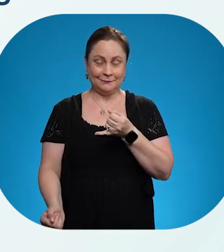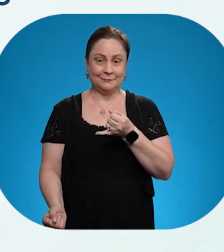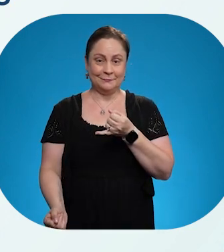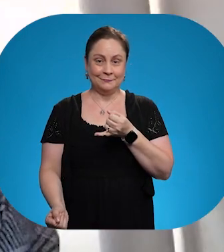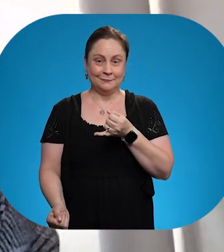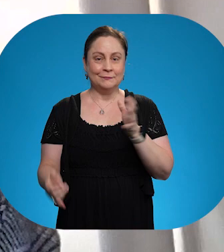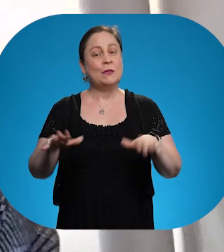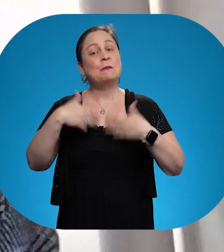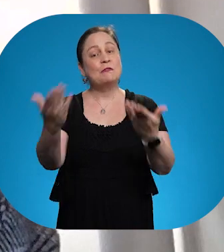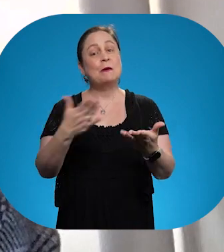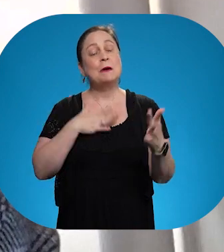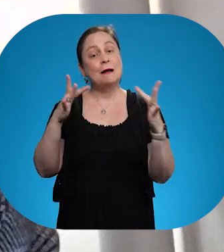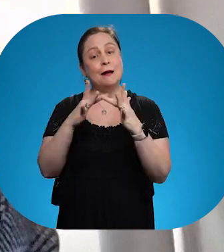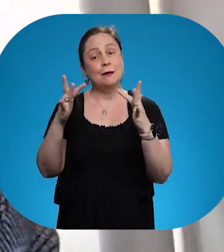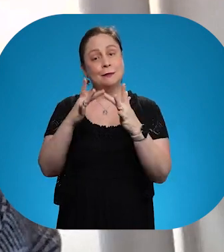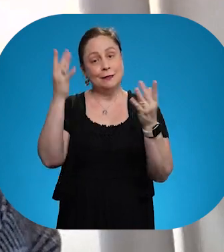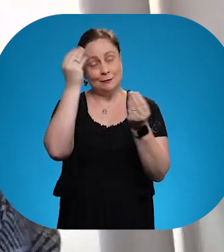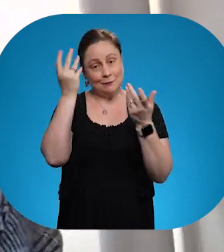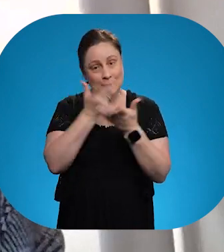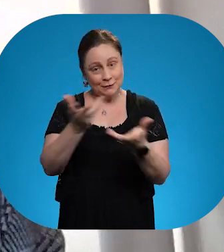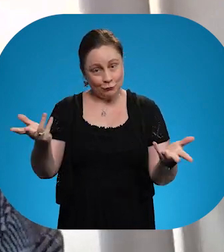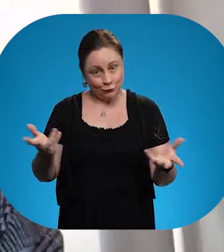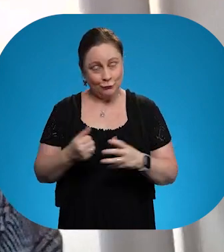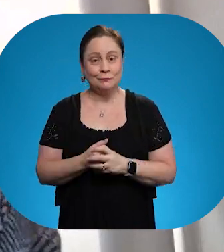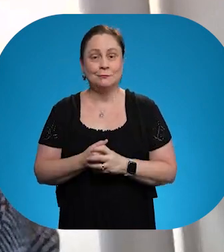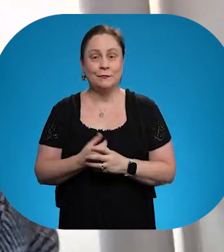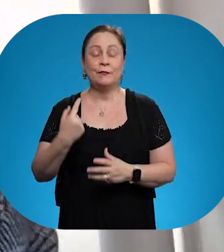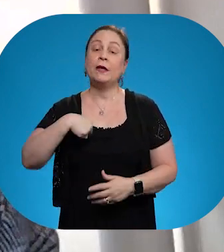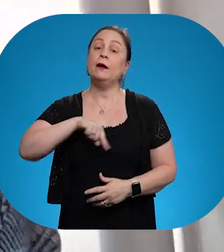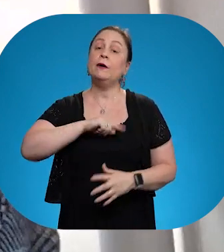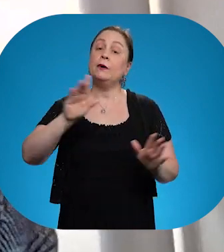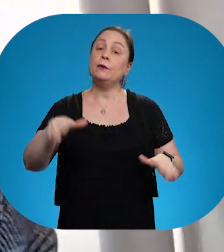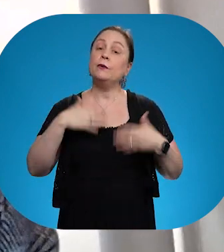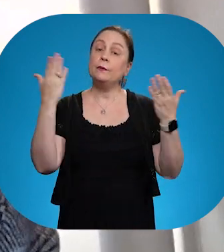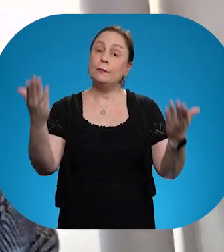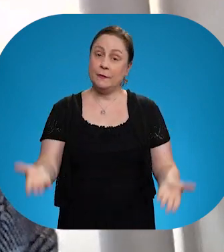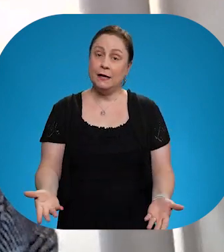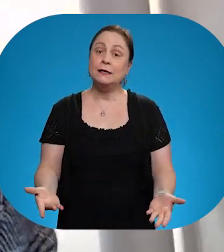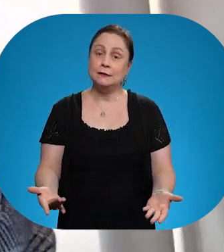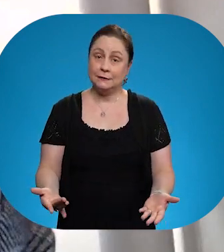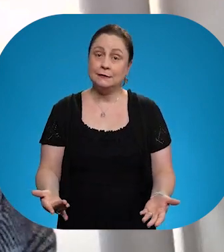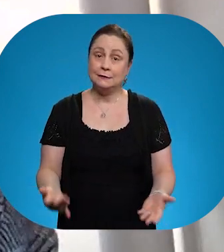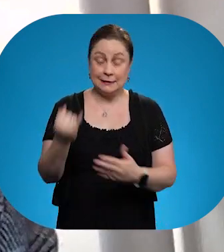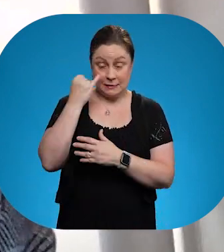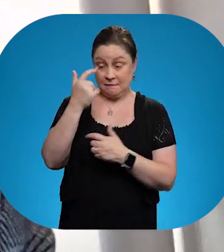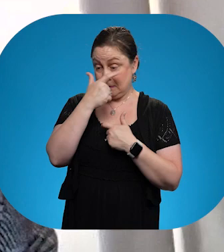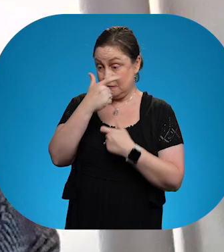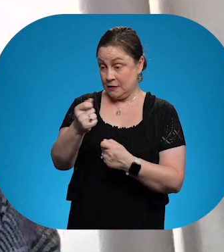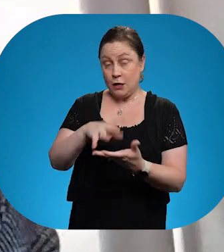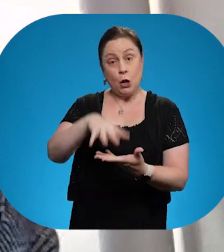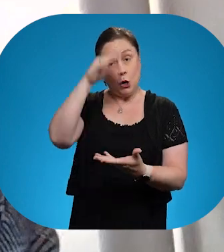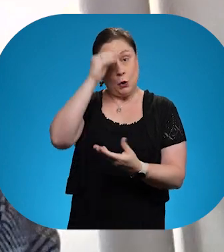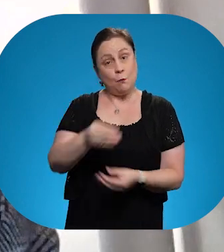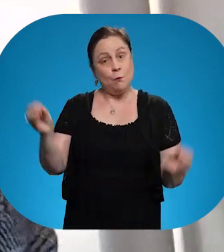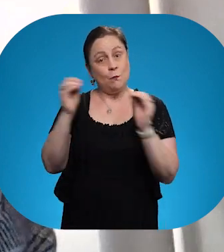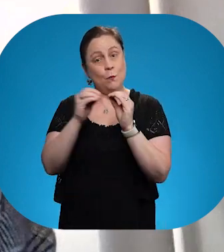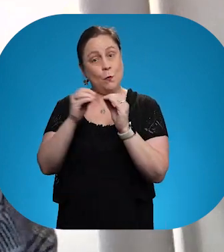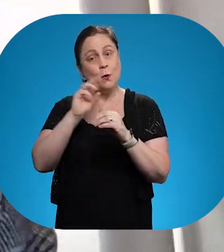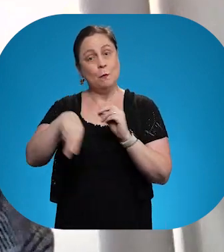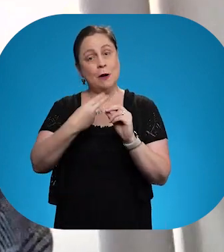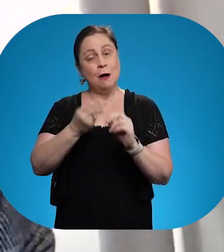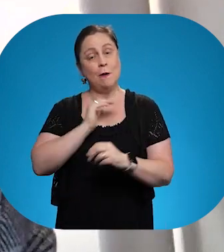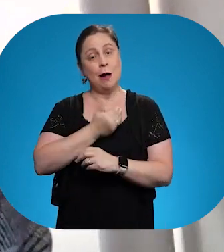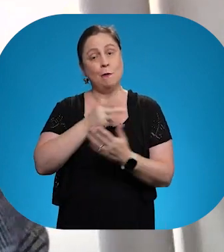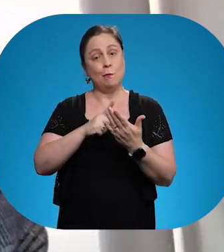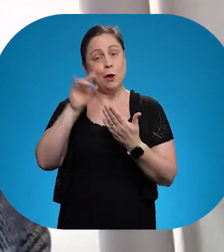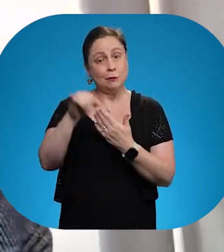And finally, I just wanted to provide my contact information to you. We recommend that you, if you're interested in learning more about our